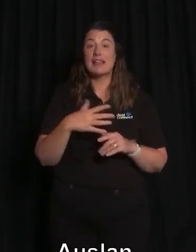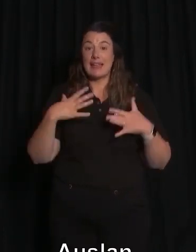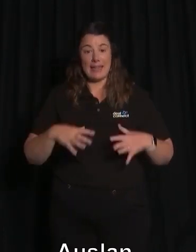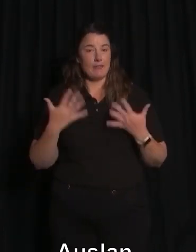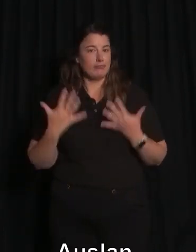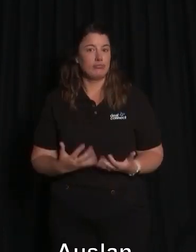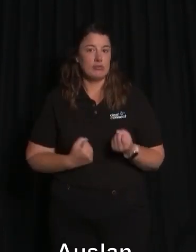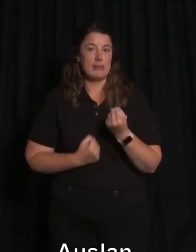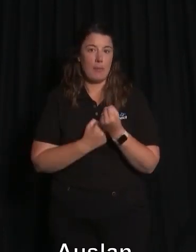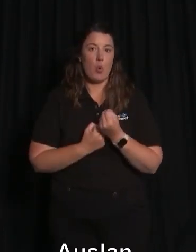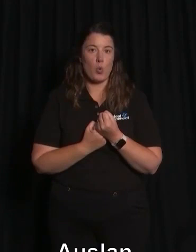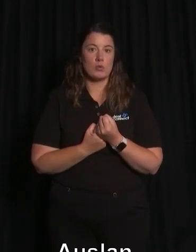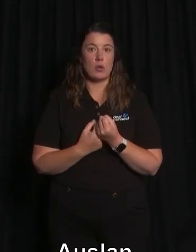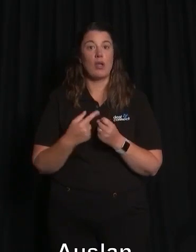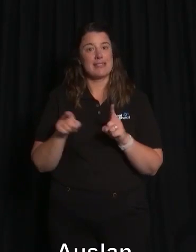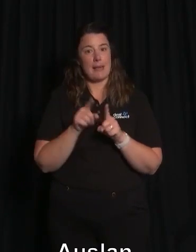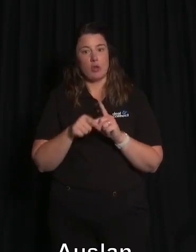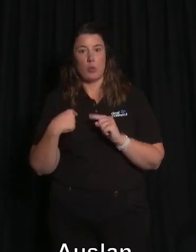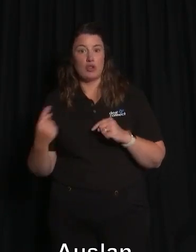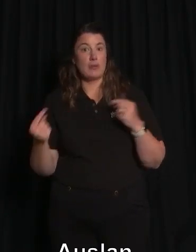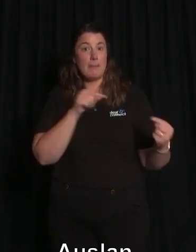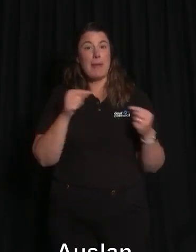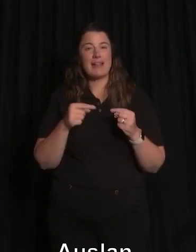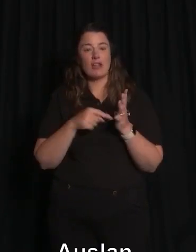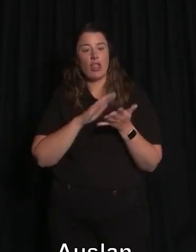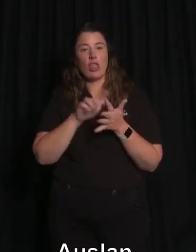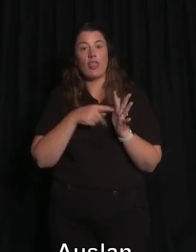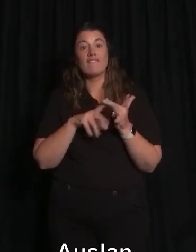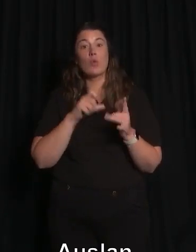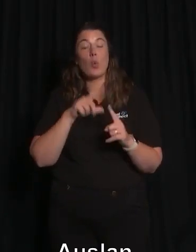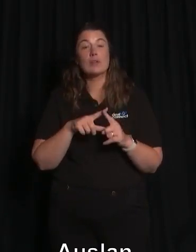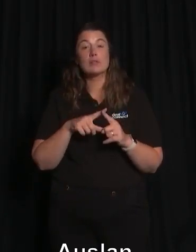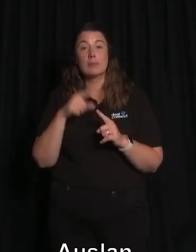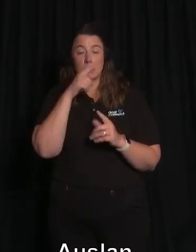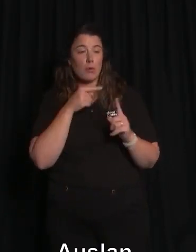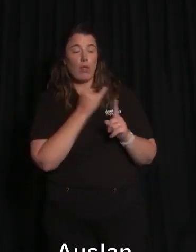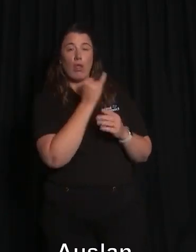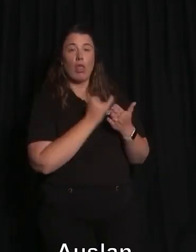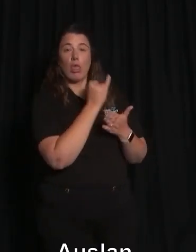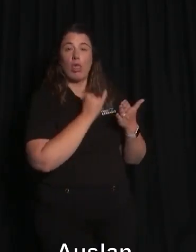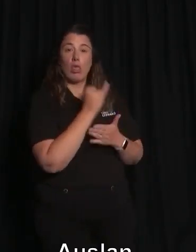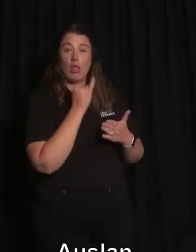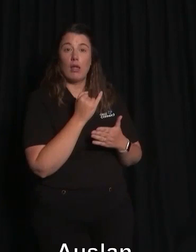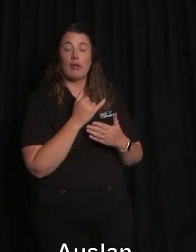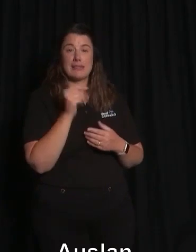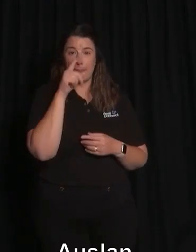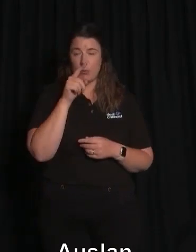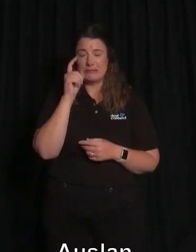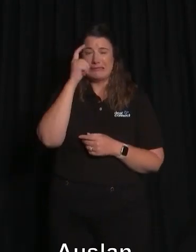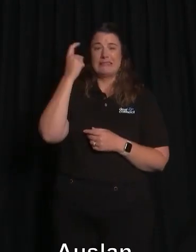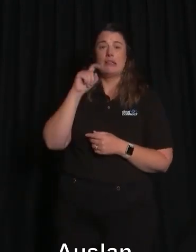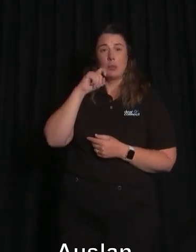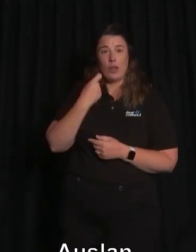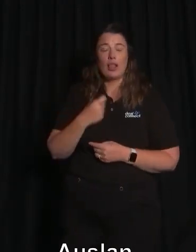deal of support as we debate the voice. There may well be hurtful things said, there may well be triggers, there may